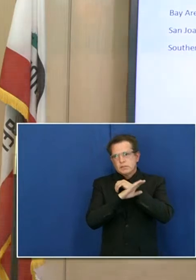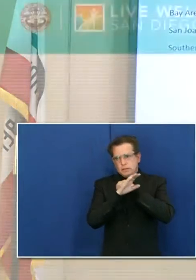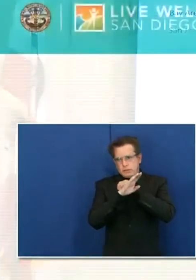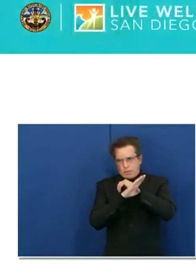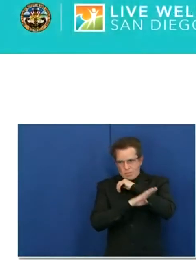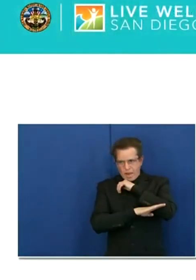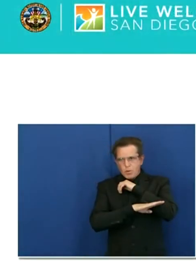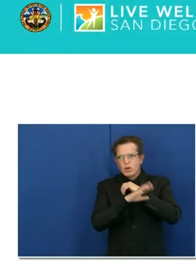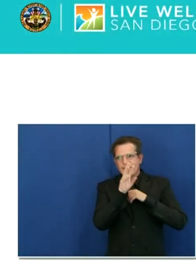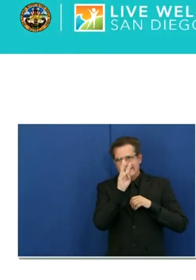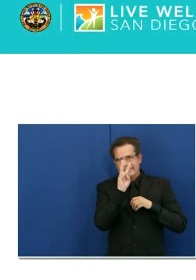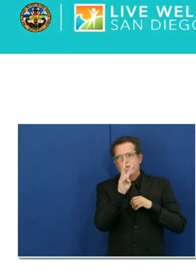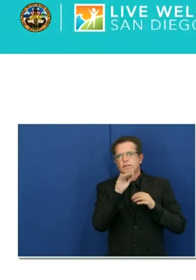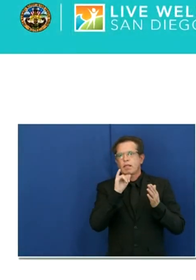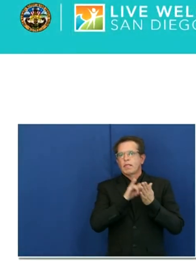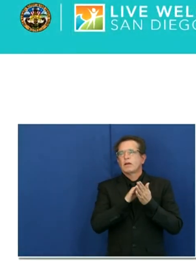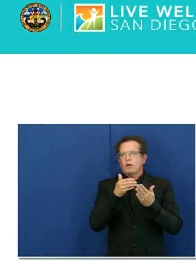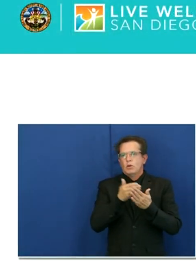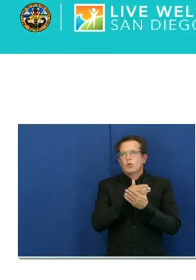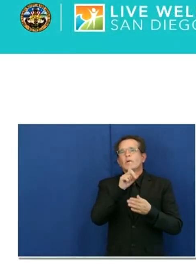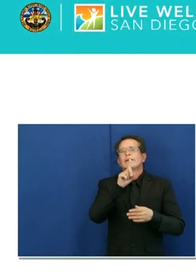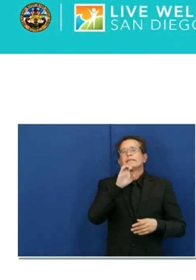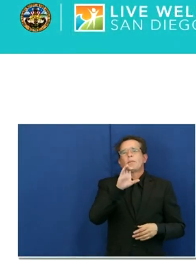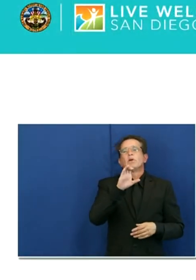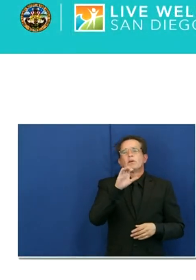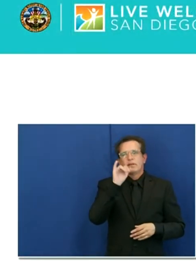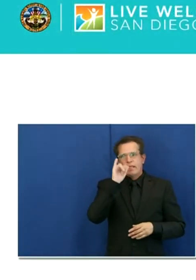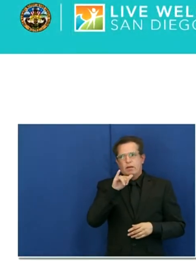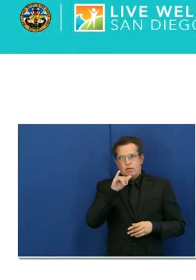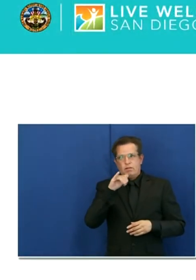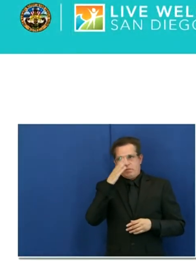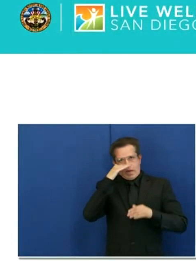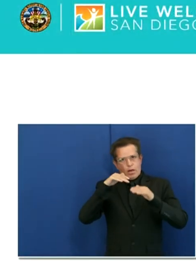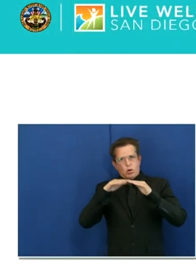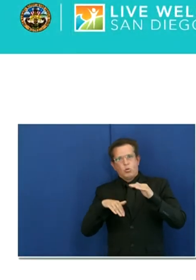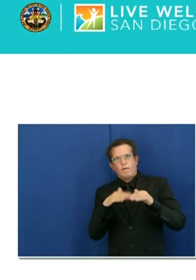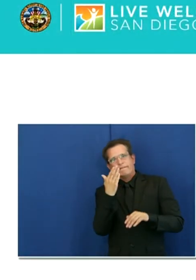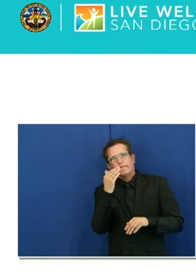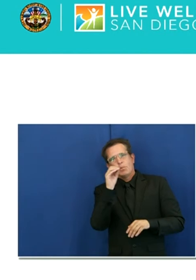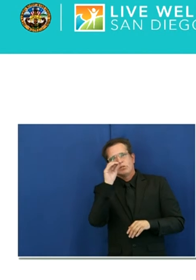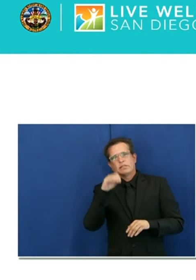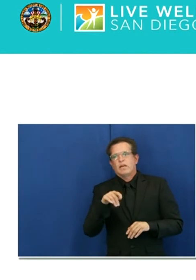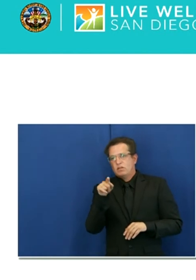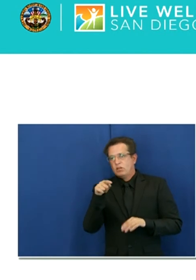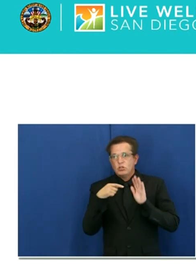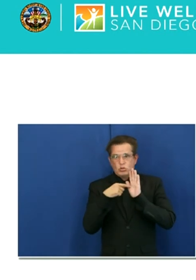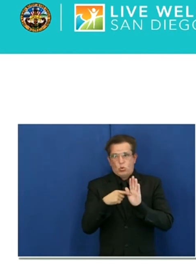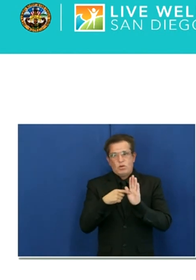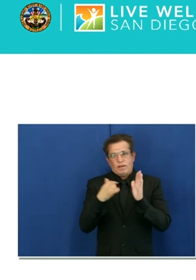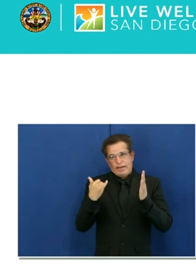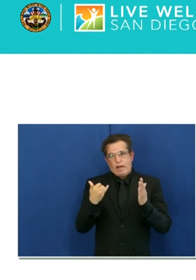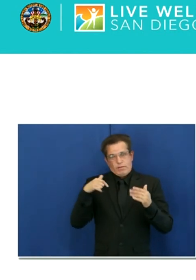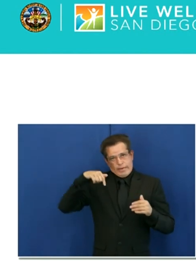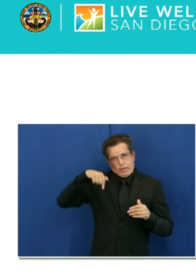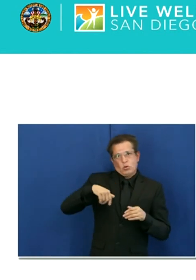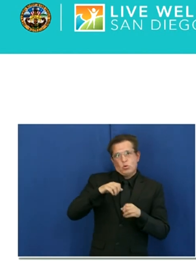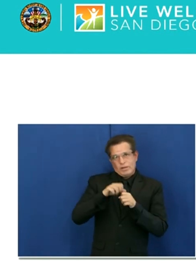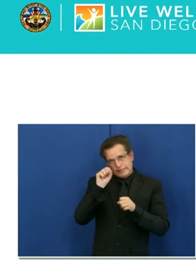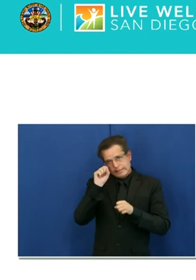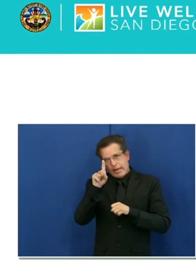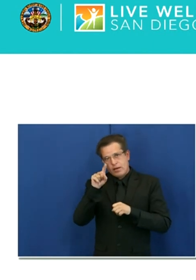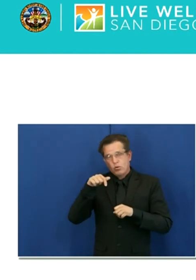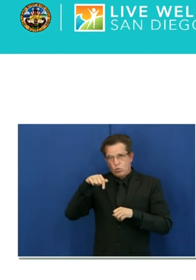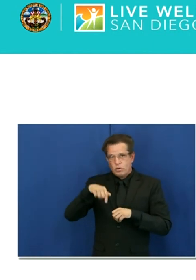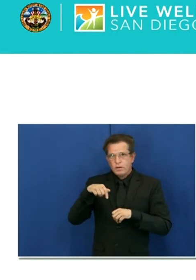California because the ICU capacity dipped below 15%. This shows that the current status, both here and in San Joaquin